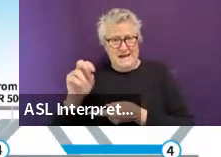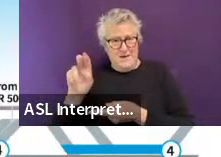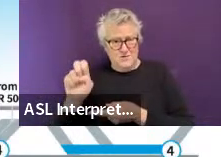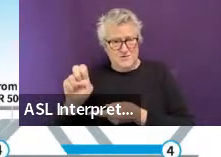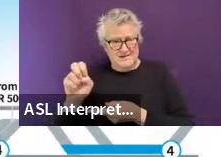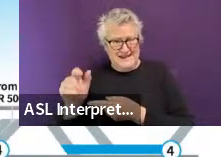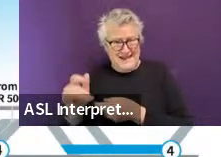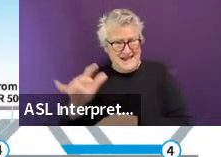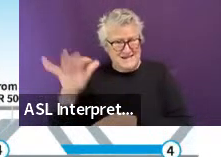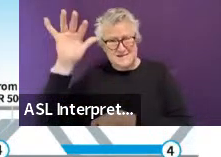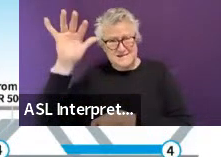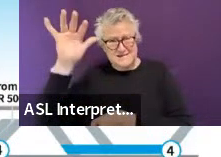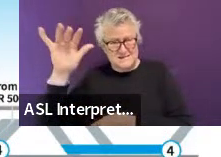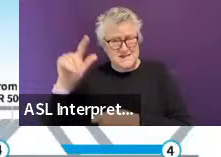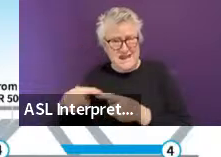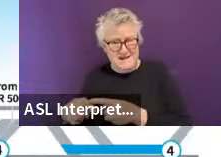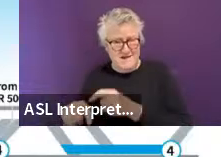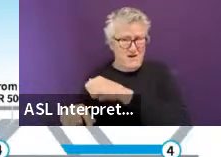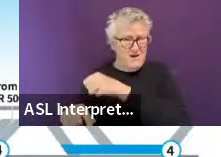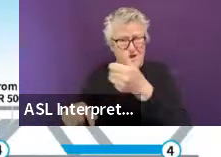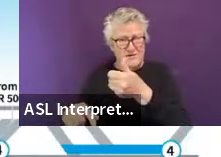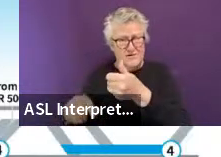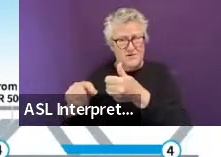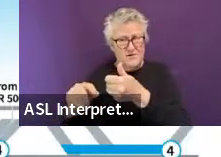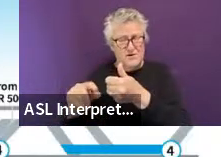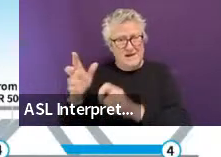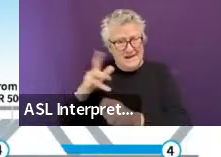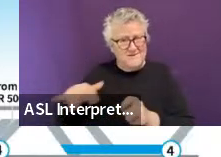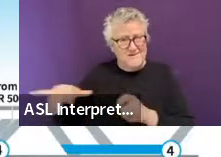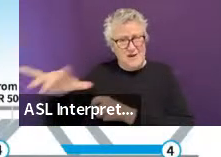build a system for 2045.